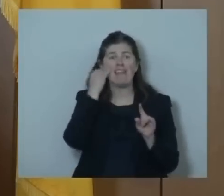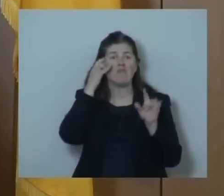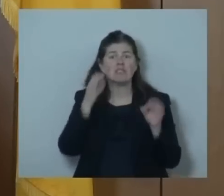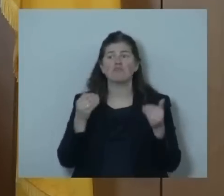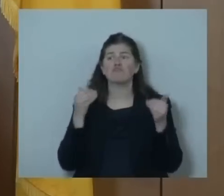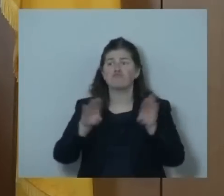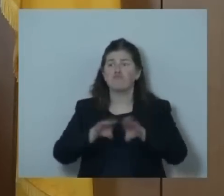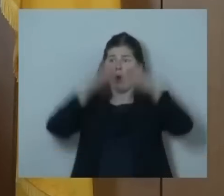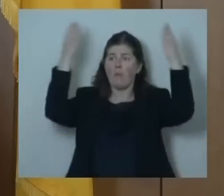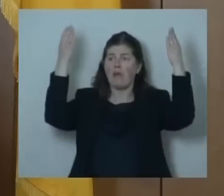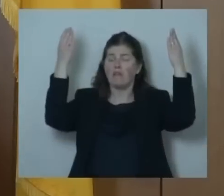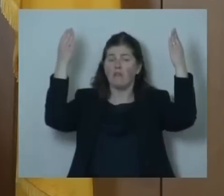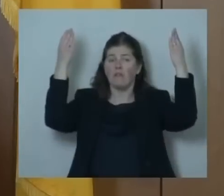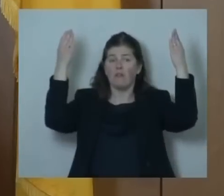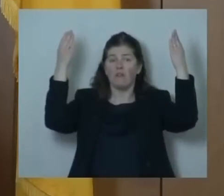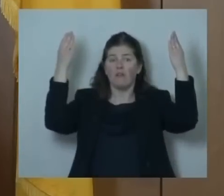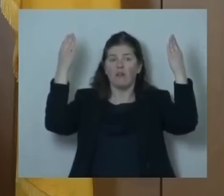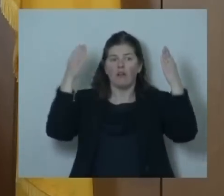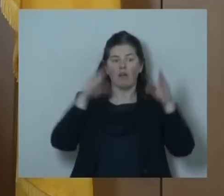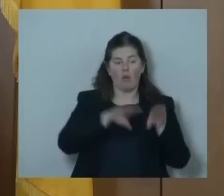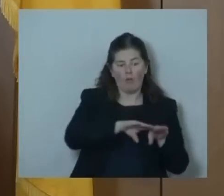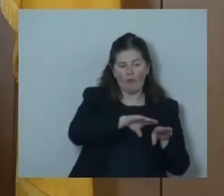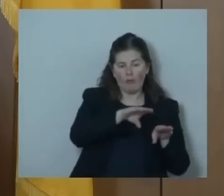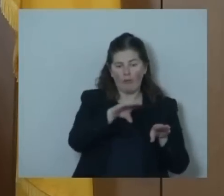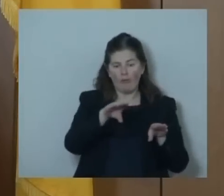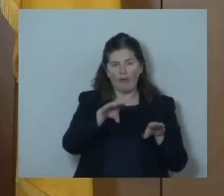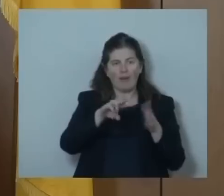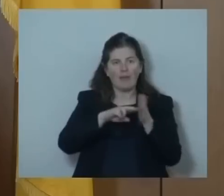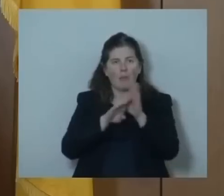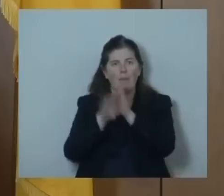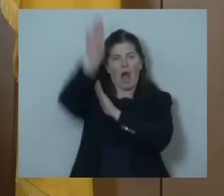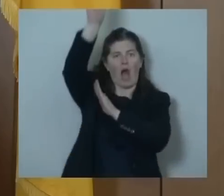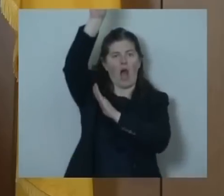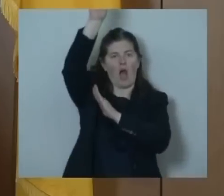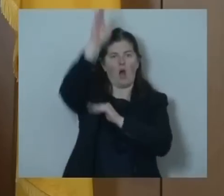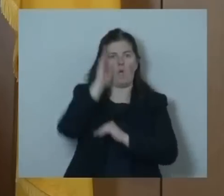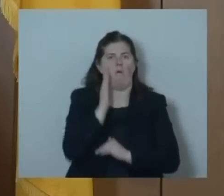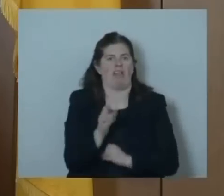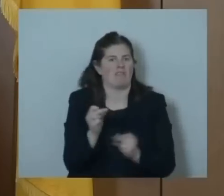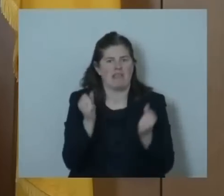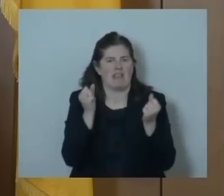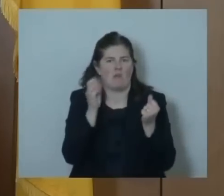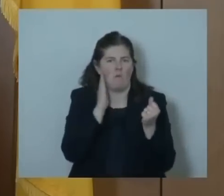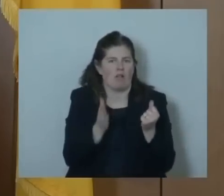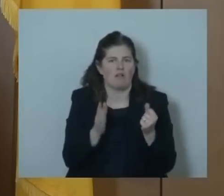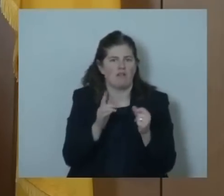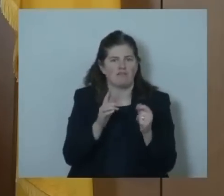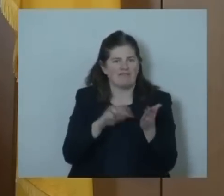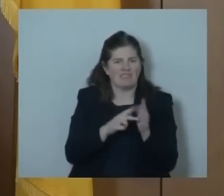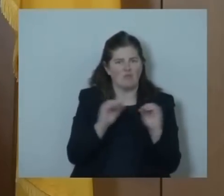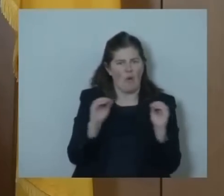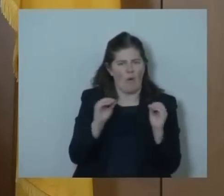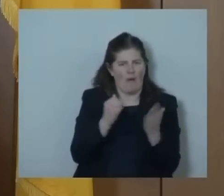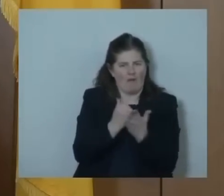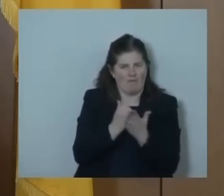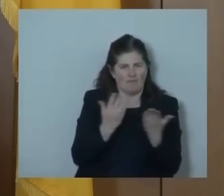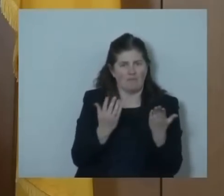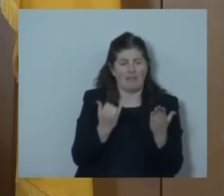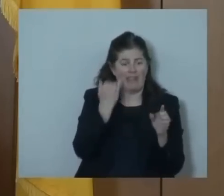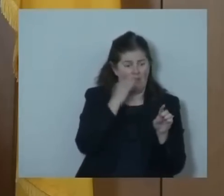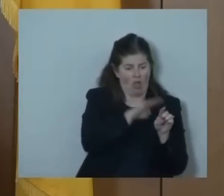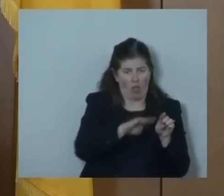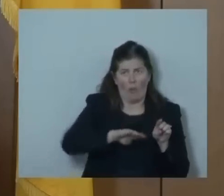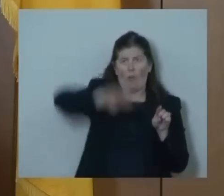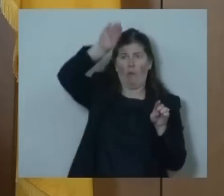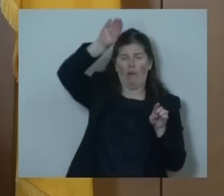that, as we've flattened, we will shift that immediately to a peak. We shift it to a peak. We